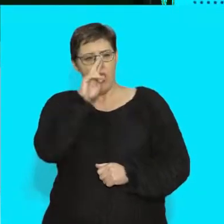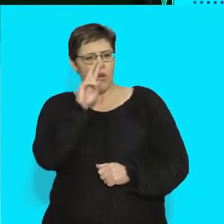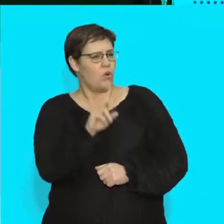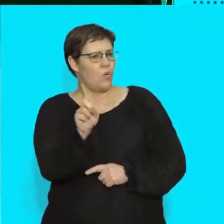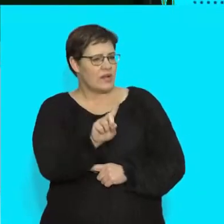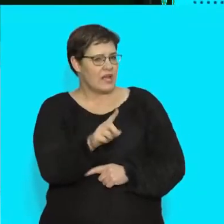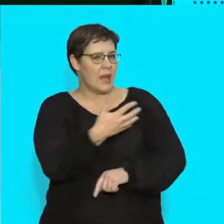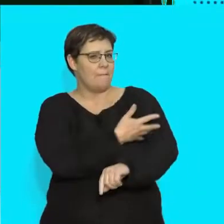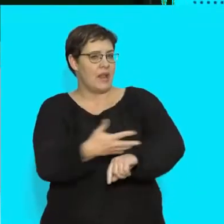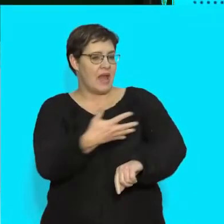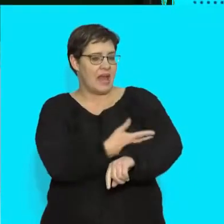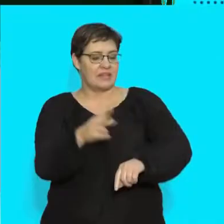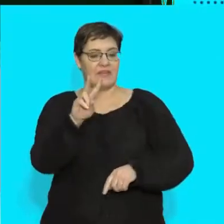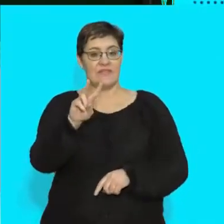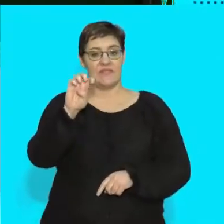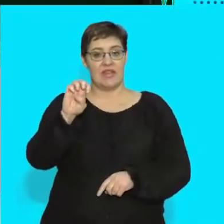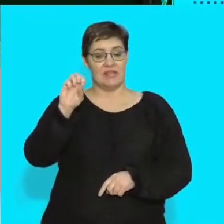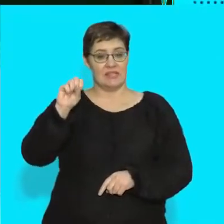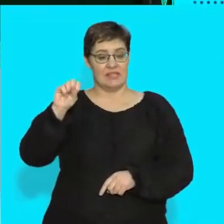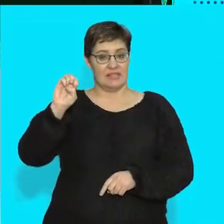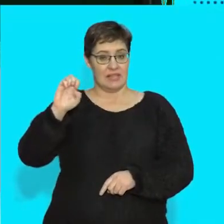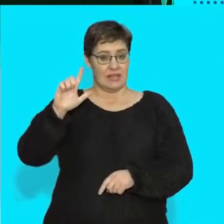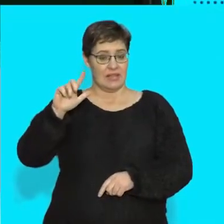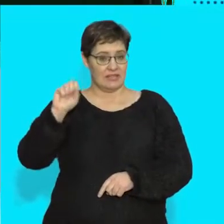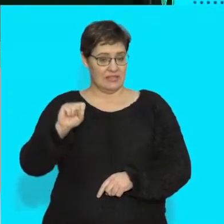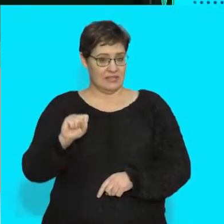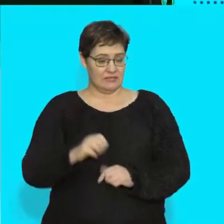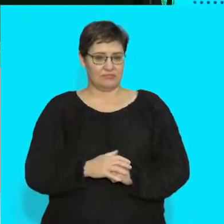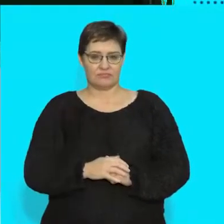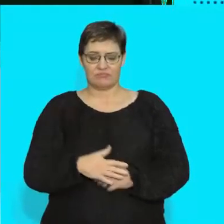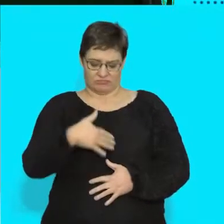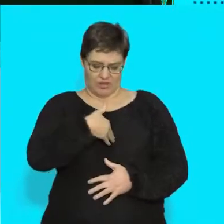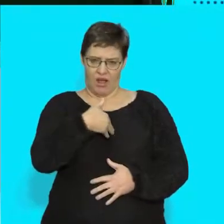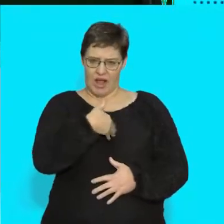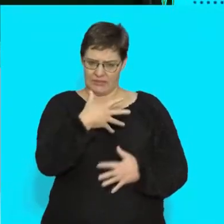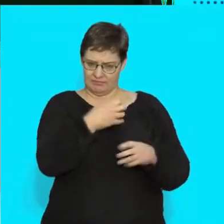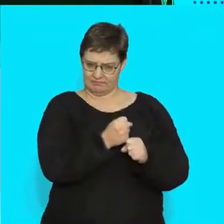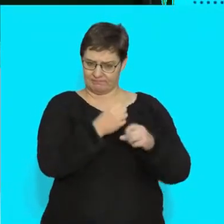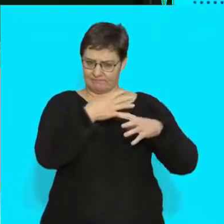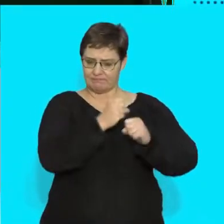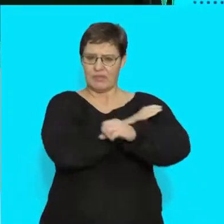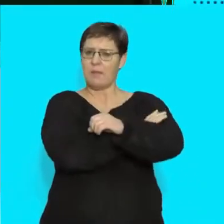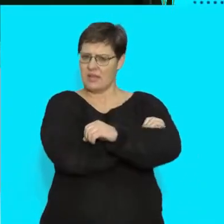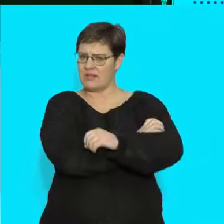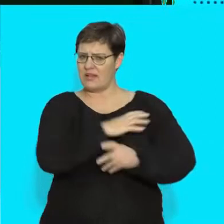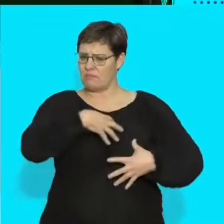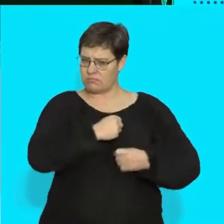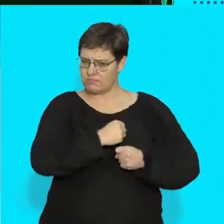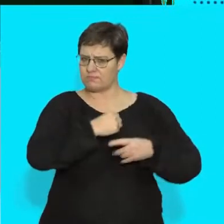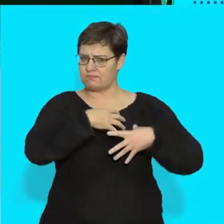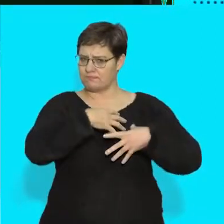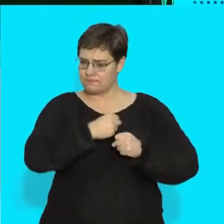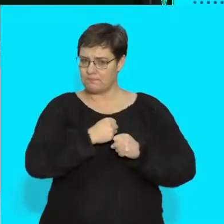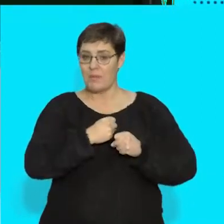the blood vessels. We looked at this concept of the heart, which is this muscular pump that's going to beat the blood